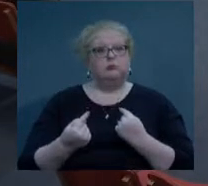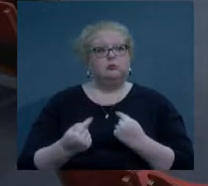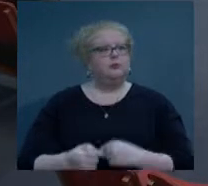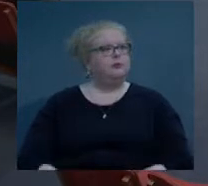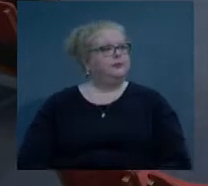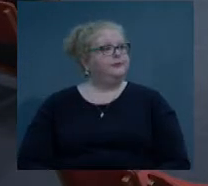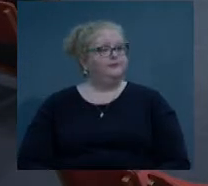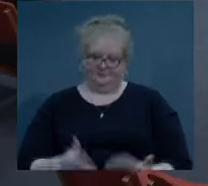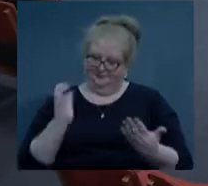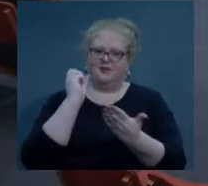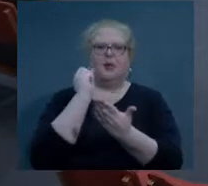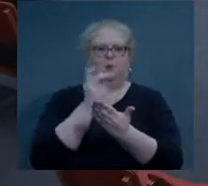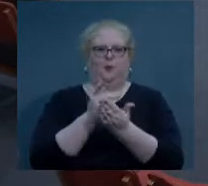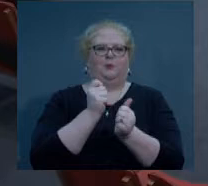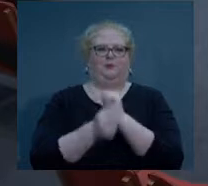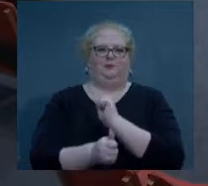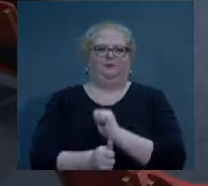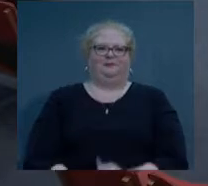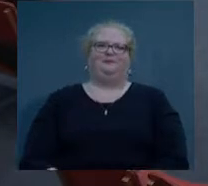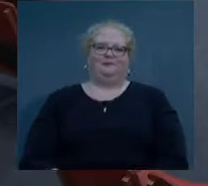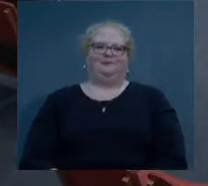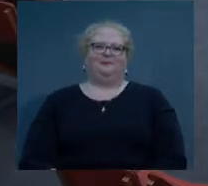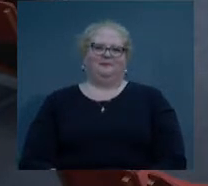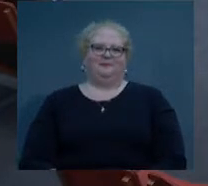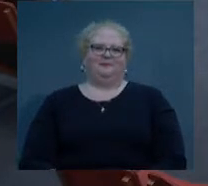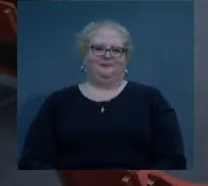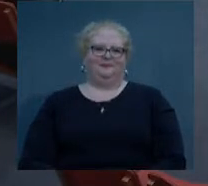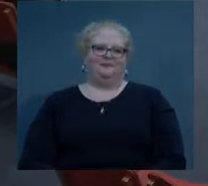Vote. It's approved.